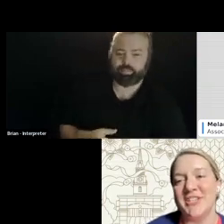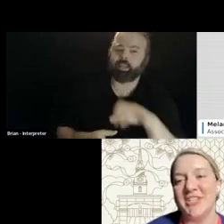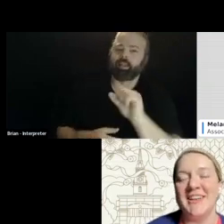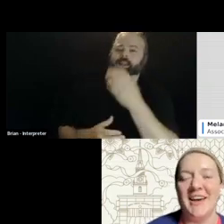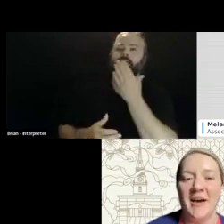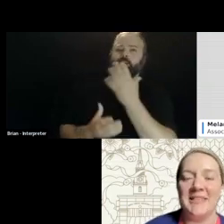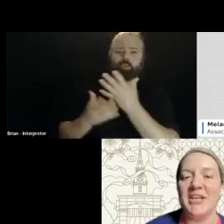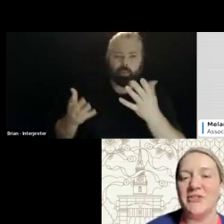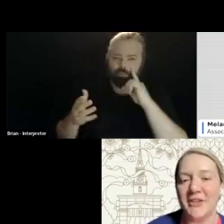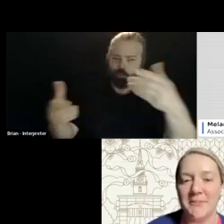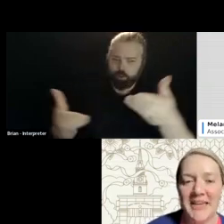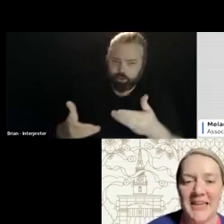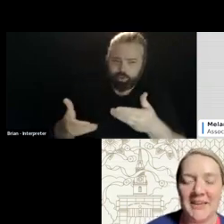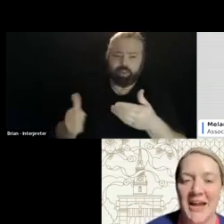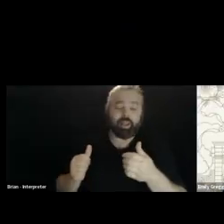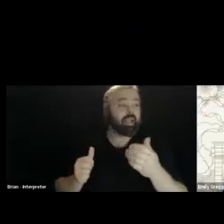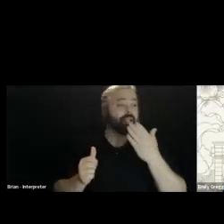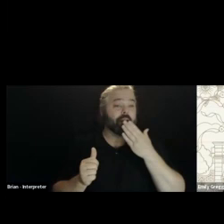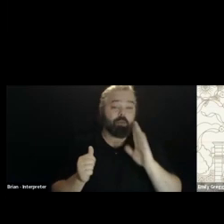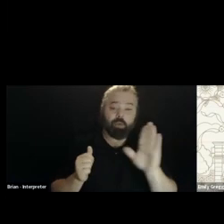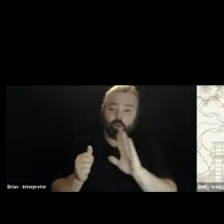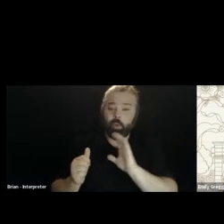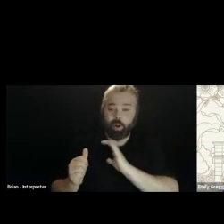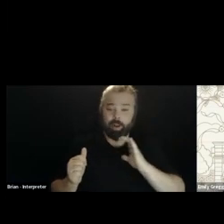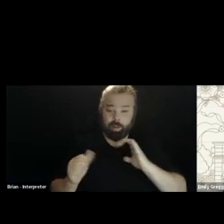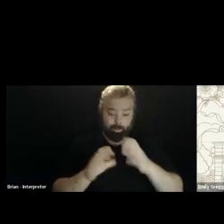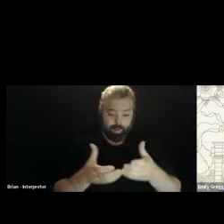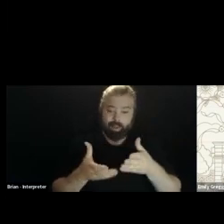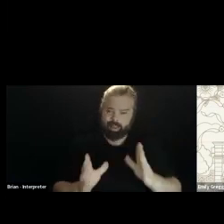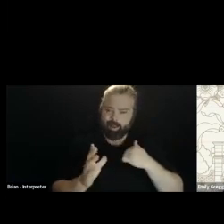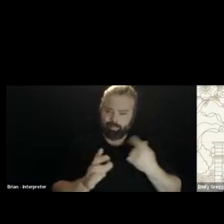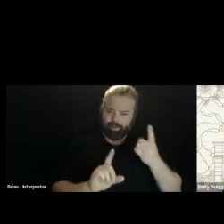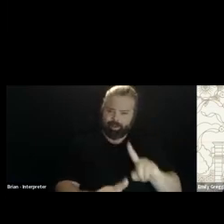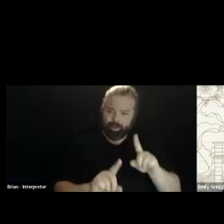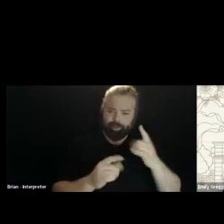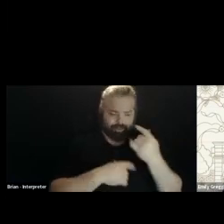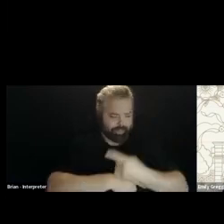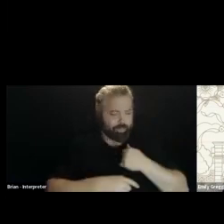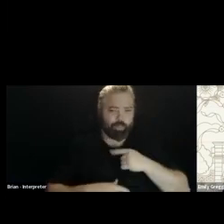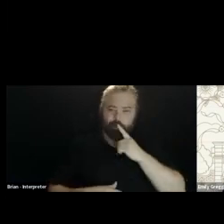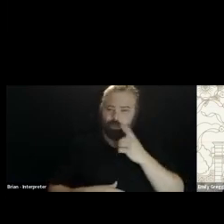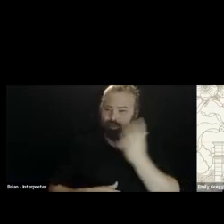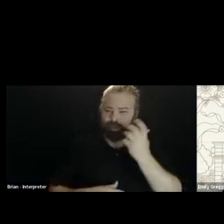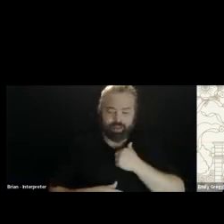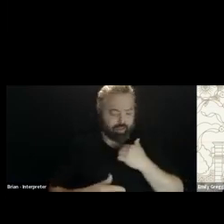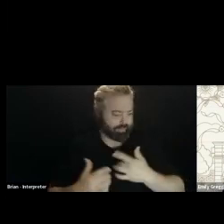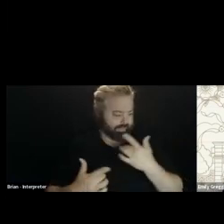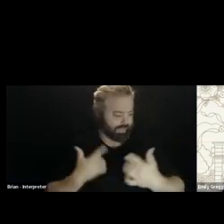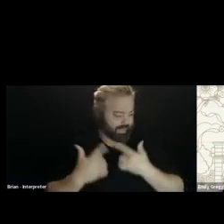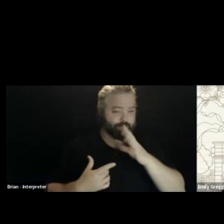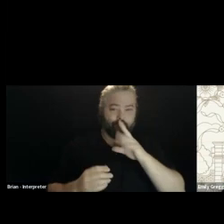that introduction. And thank you to the committee for having me here today. I'm very excited to talk about